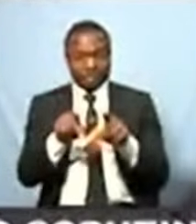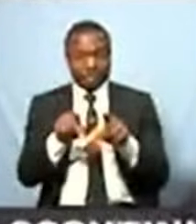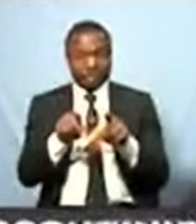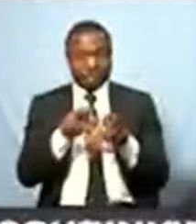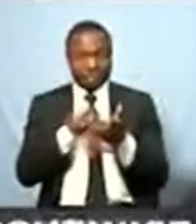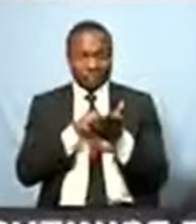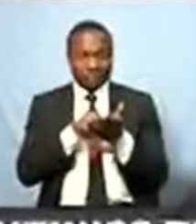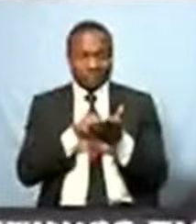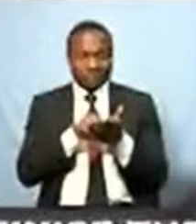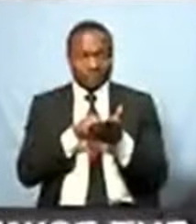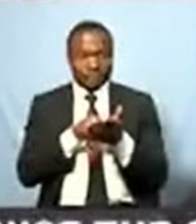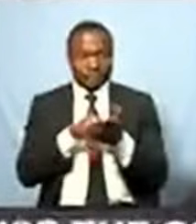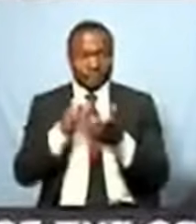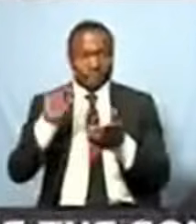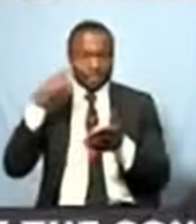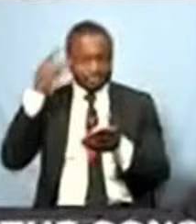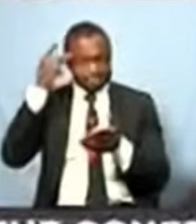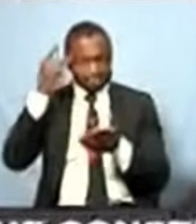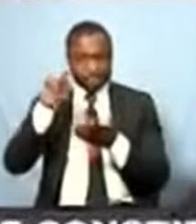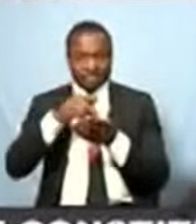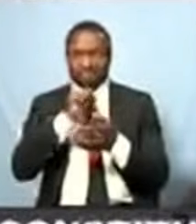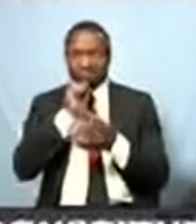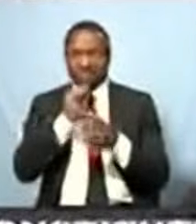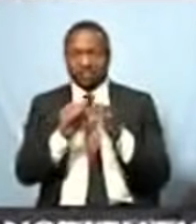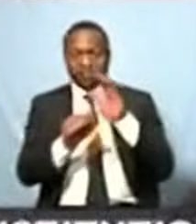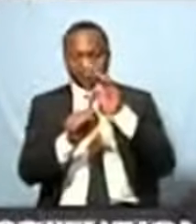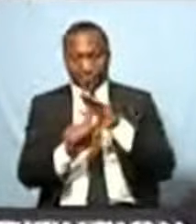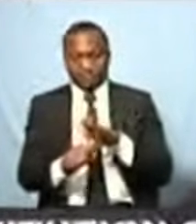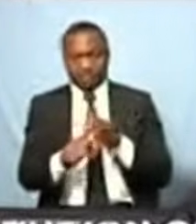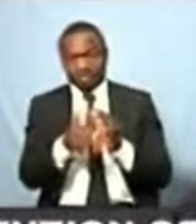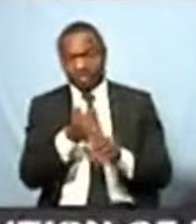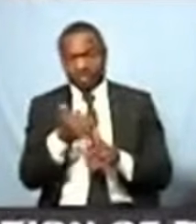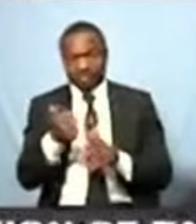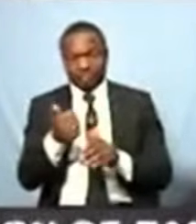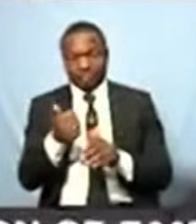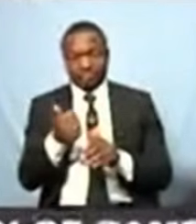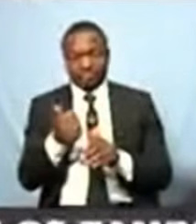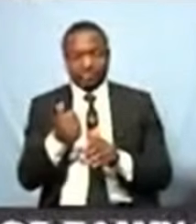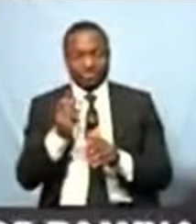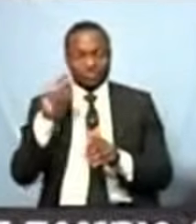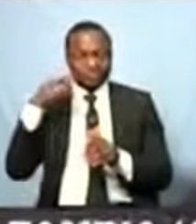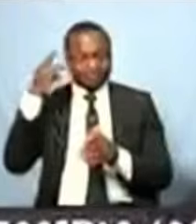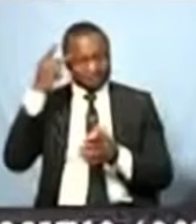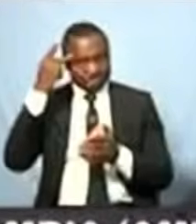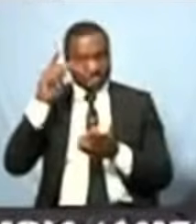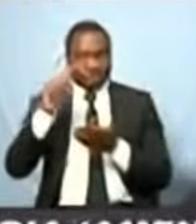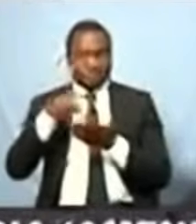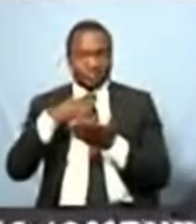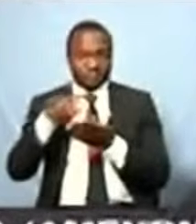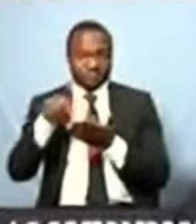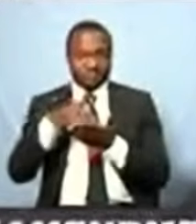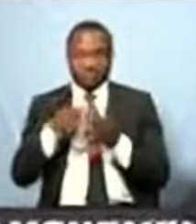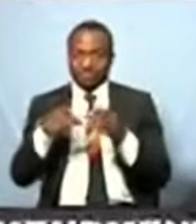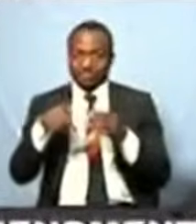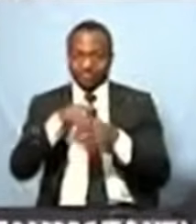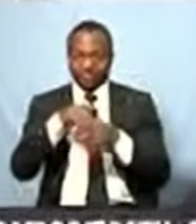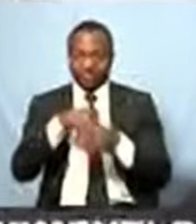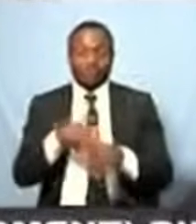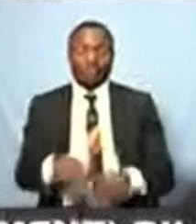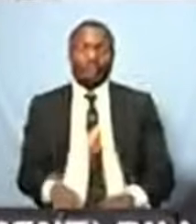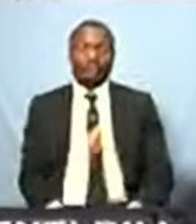political party, so that we do not disadvantage any of the political parties in terms of participation.